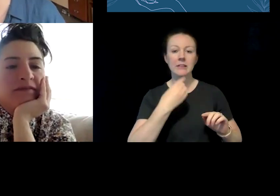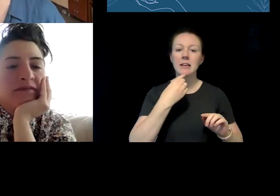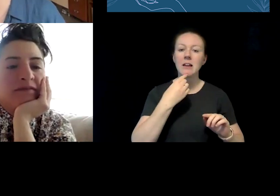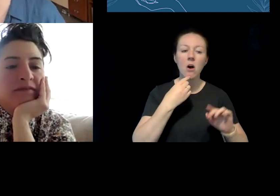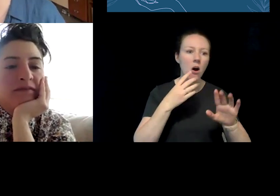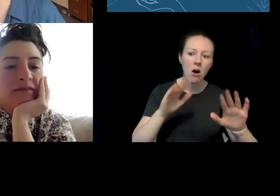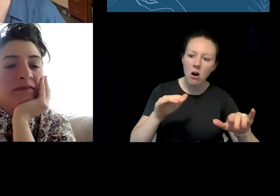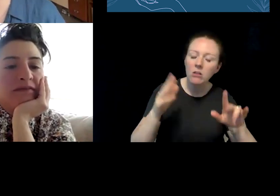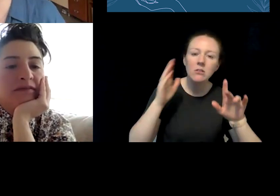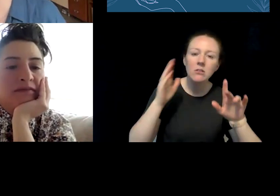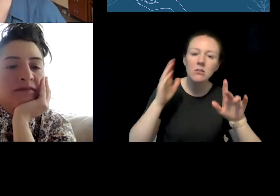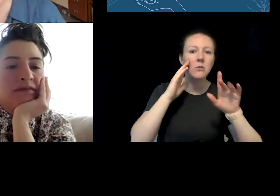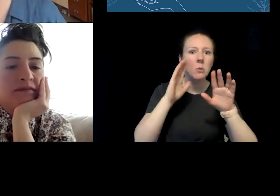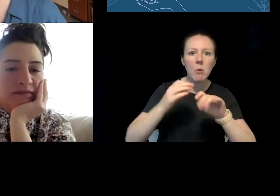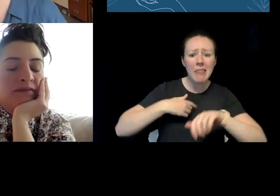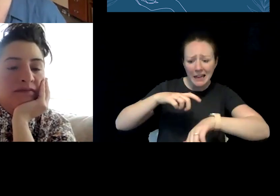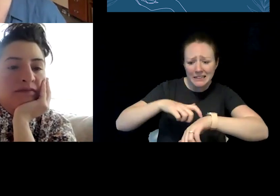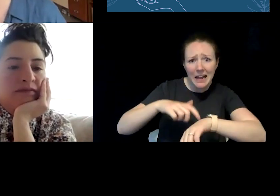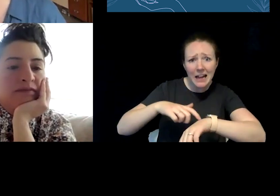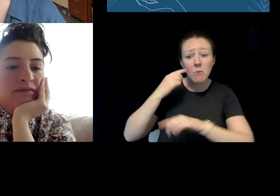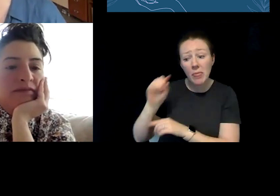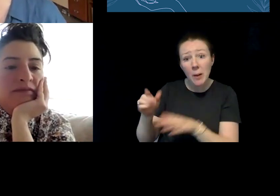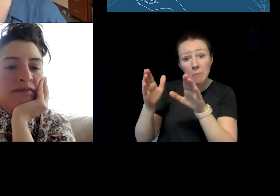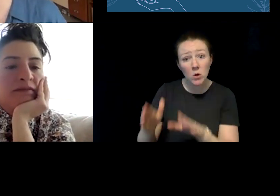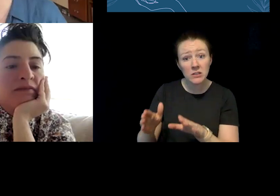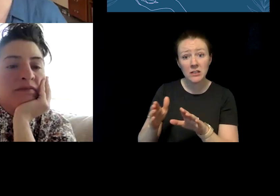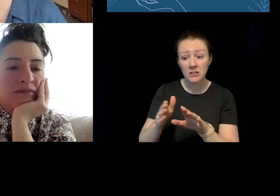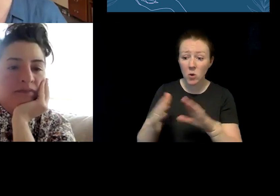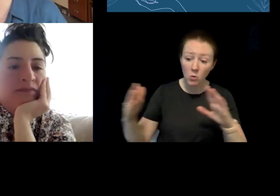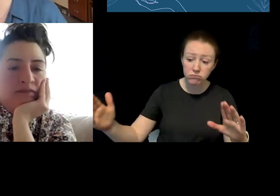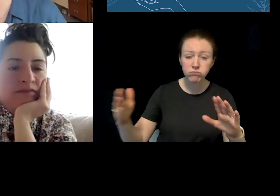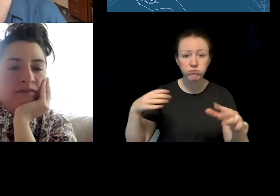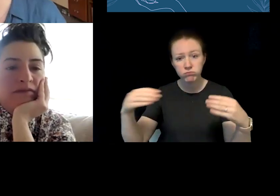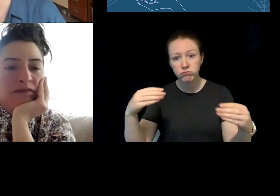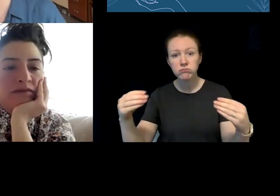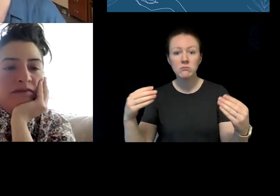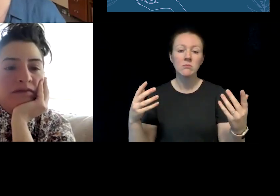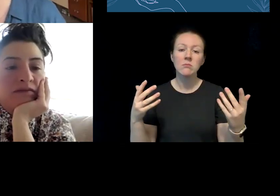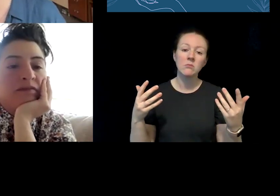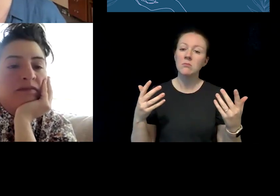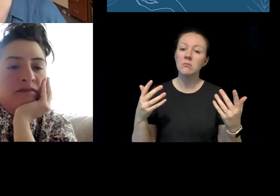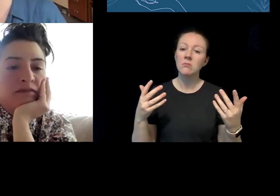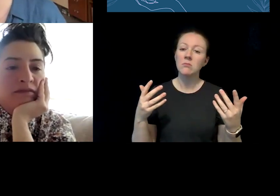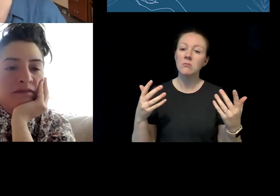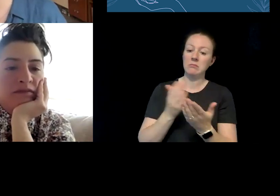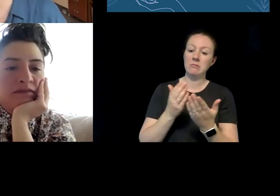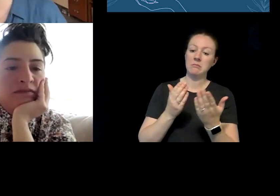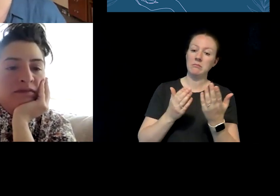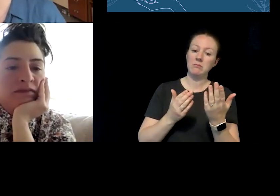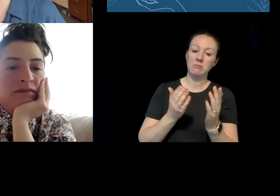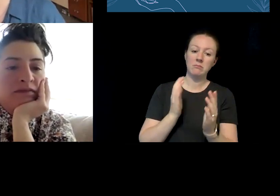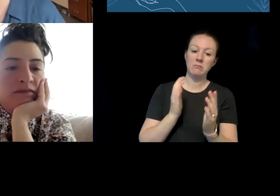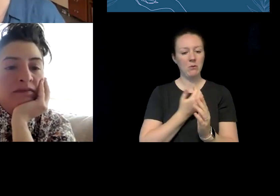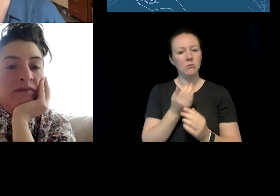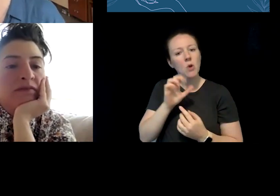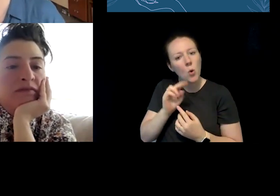for us to have that time and to be able to just make up our own process within, you